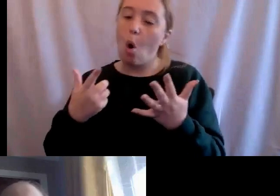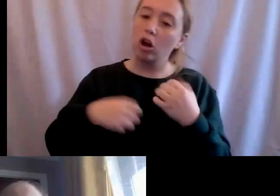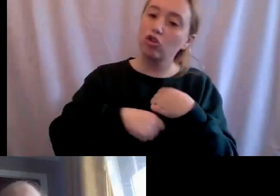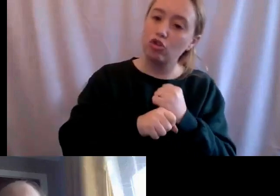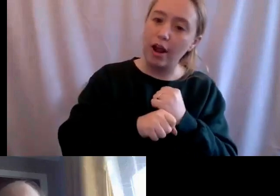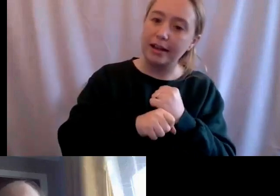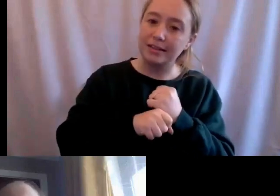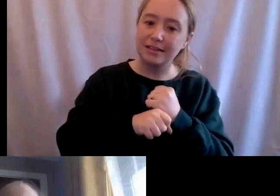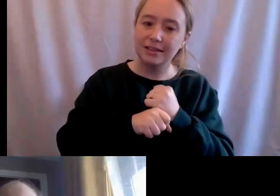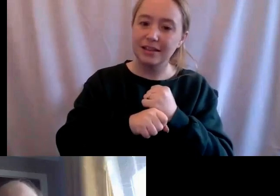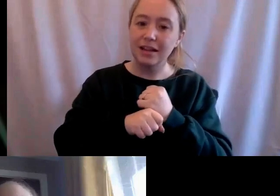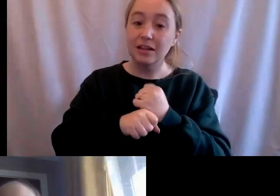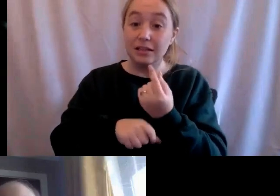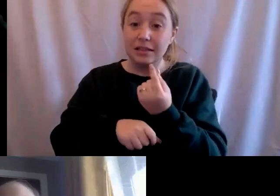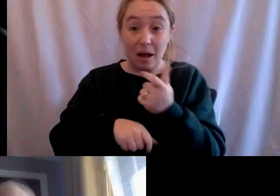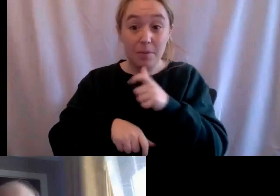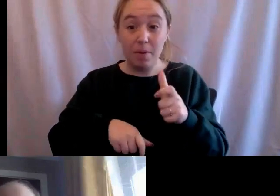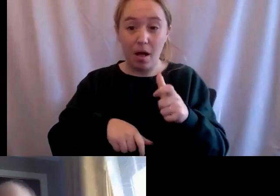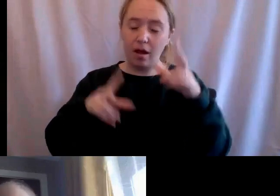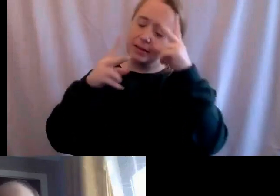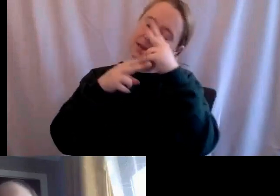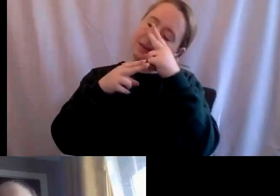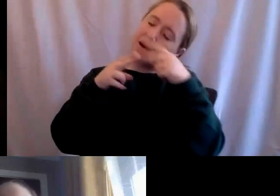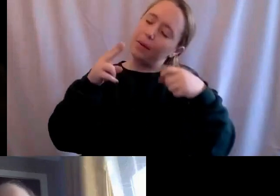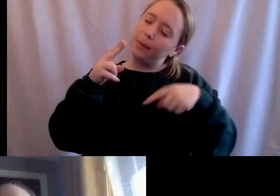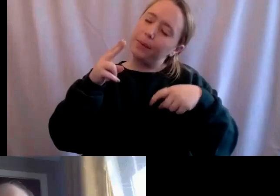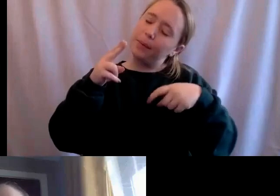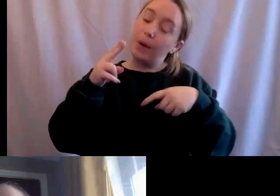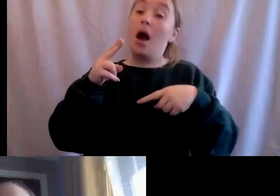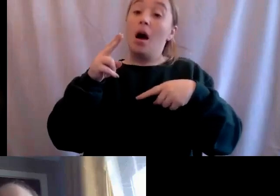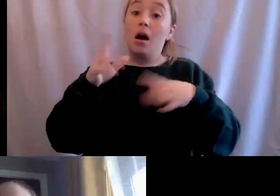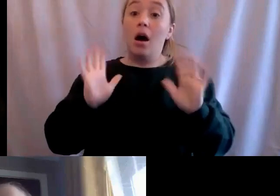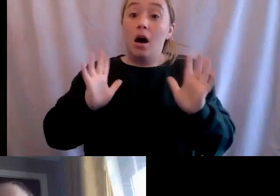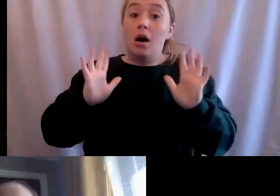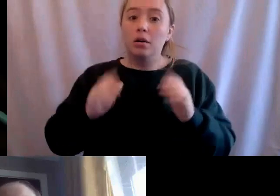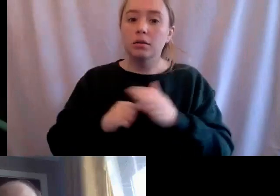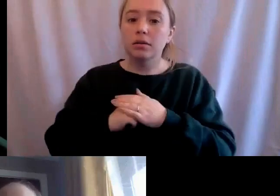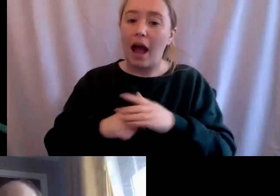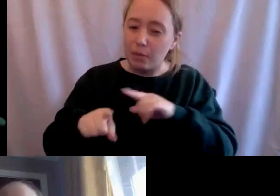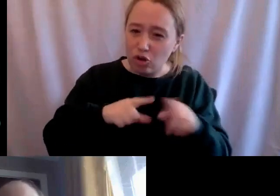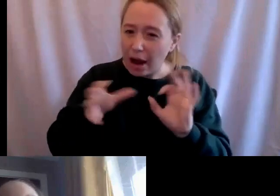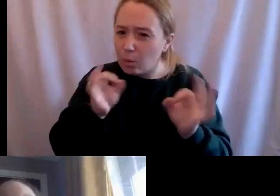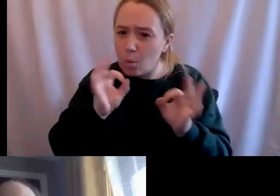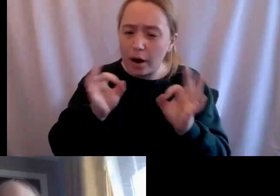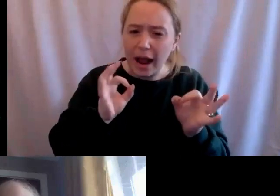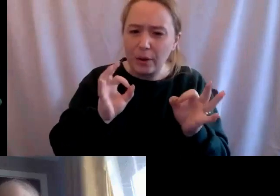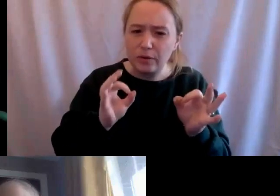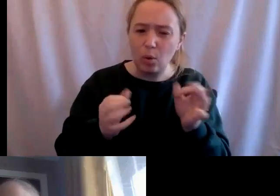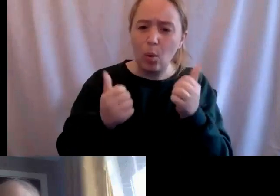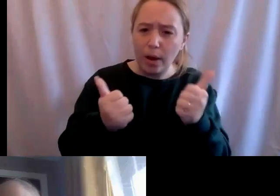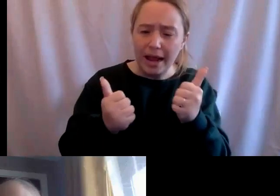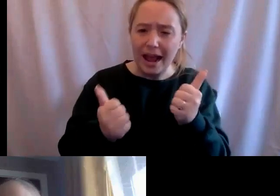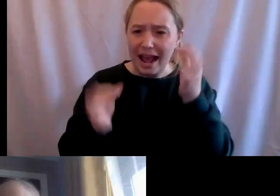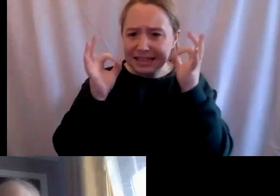who start to urinate in their sleep. And we often spend a lot of time trying to figure out with you which is which, because it's important for